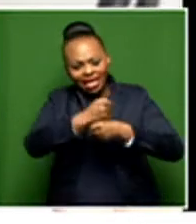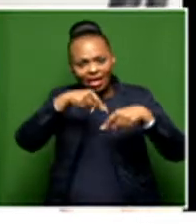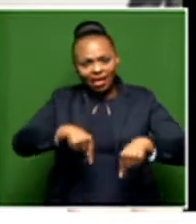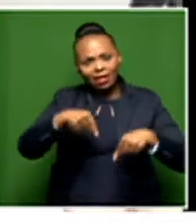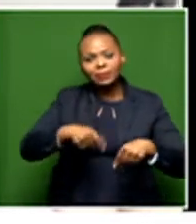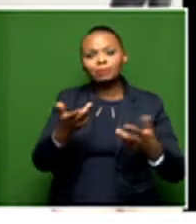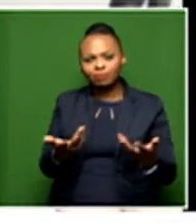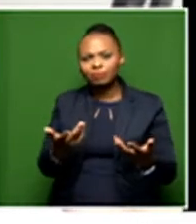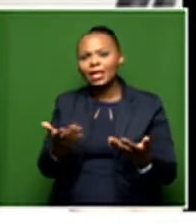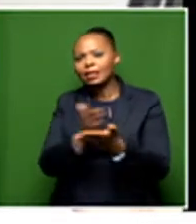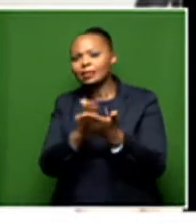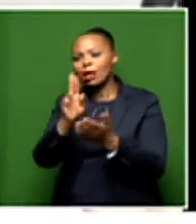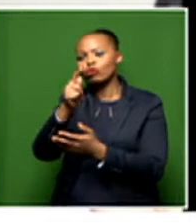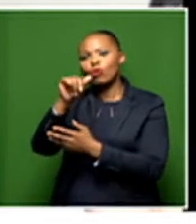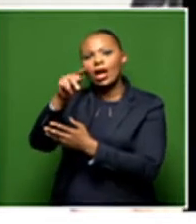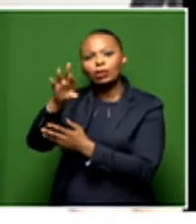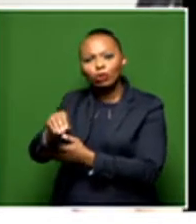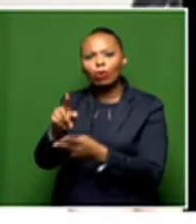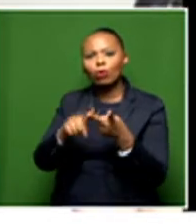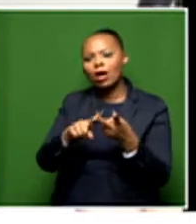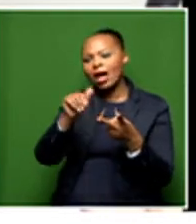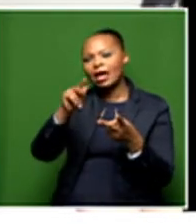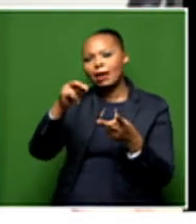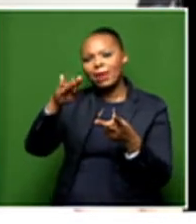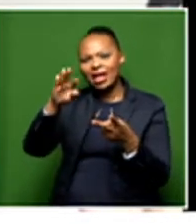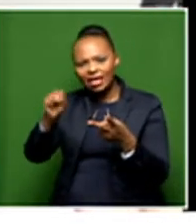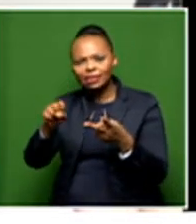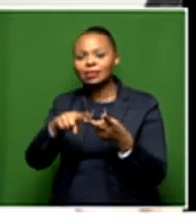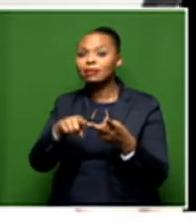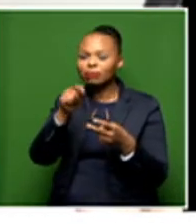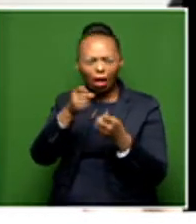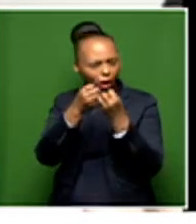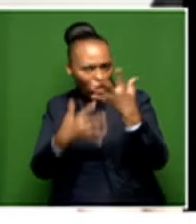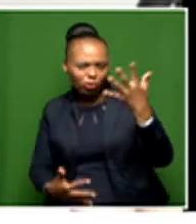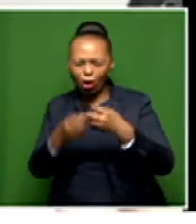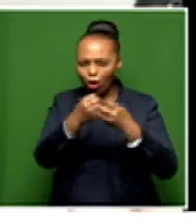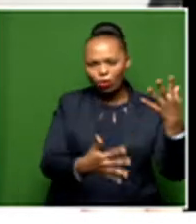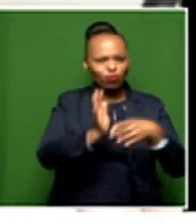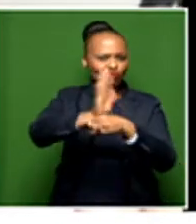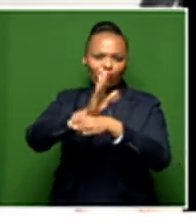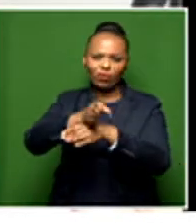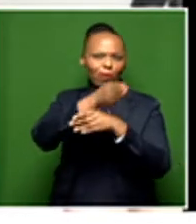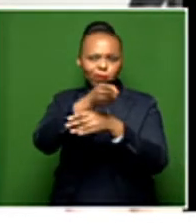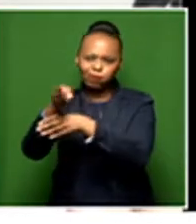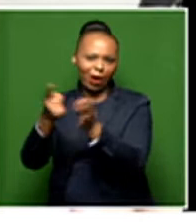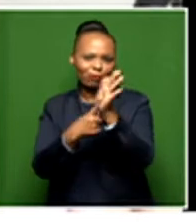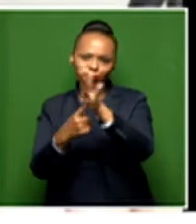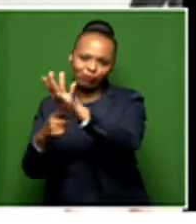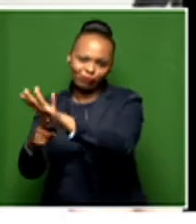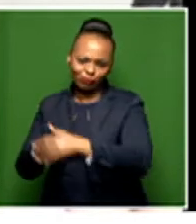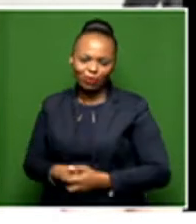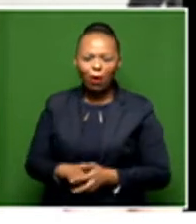recently premiered at Toronto and at Venice. It's a tremendous lineup, a great opportunity. We hope people will come online